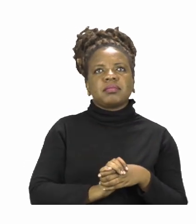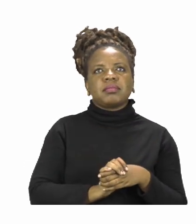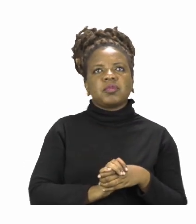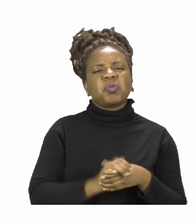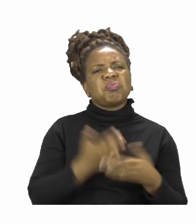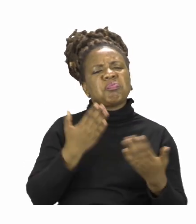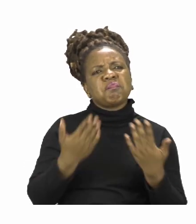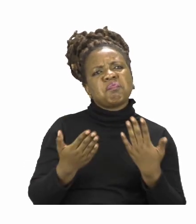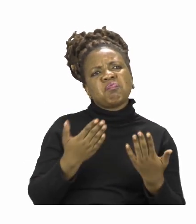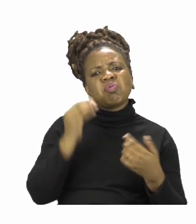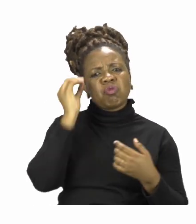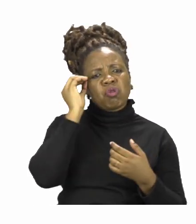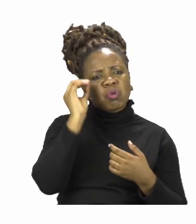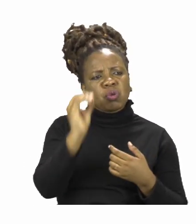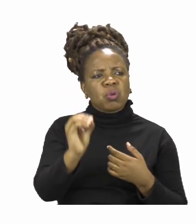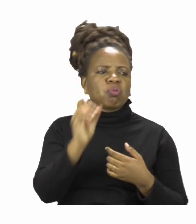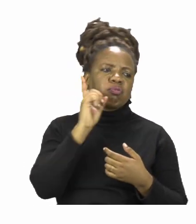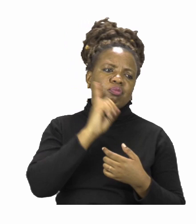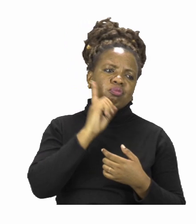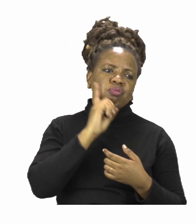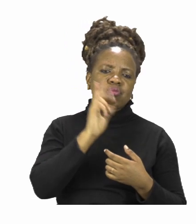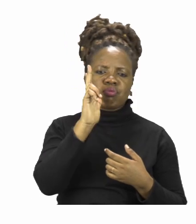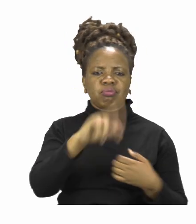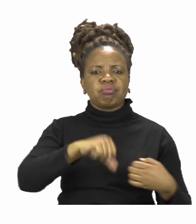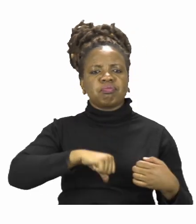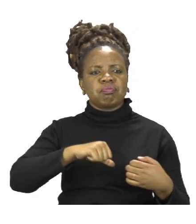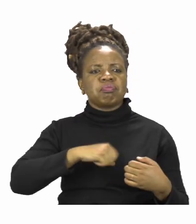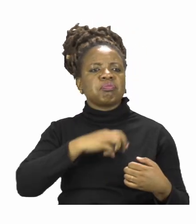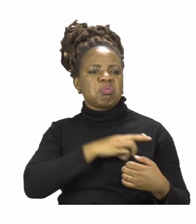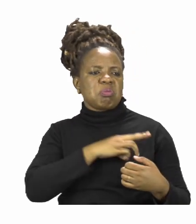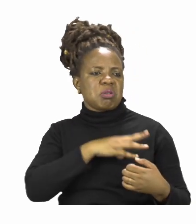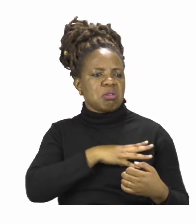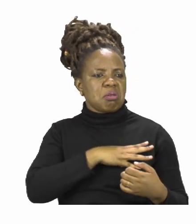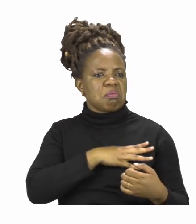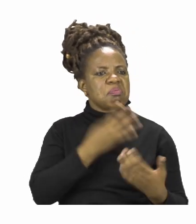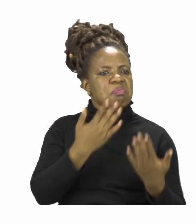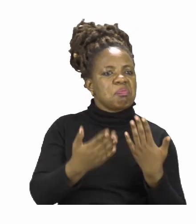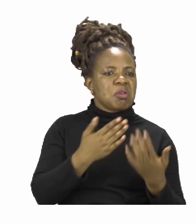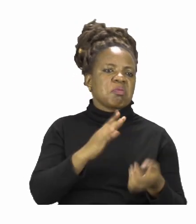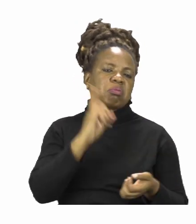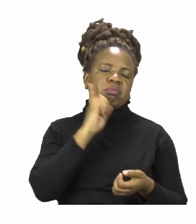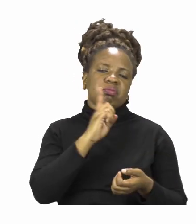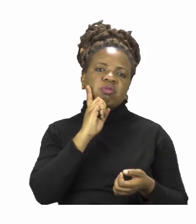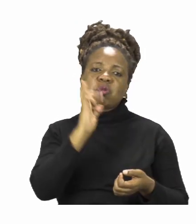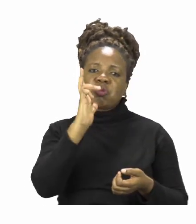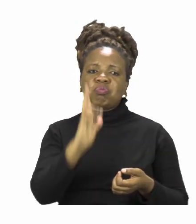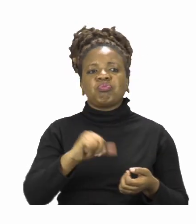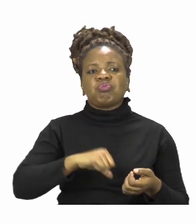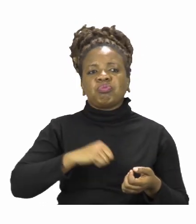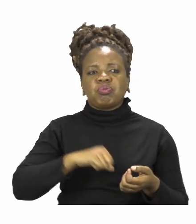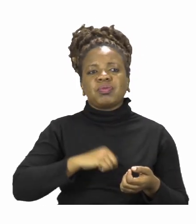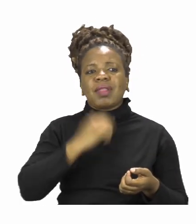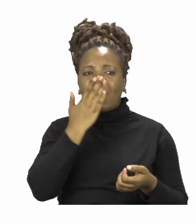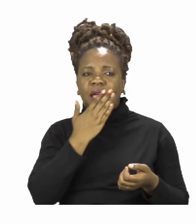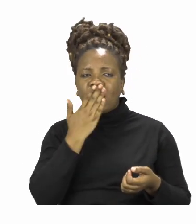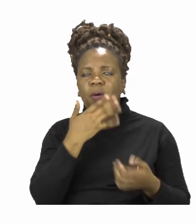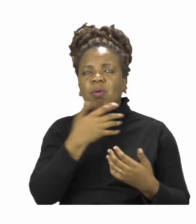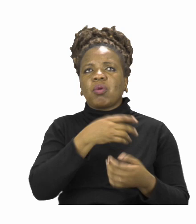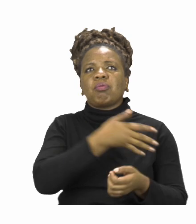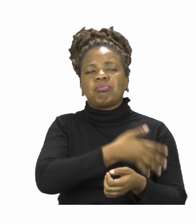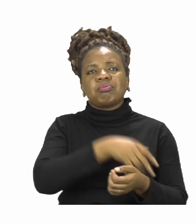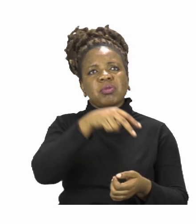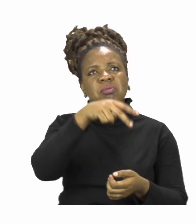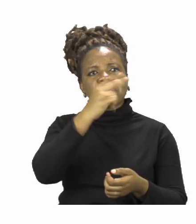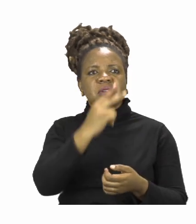know who has a chronic disease such as high blood pressure and diabetes.